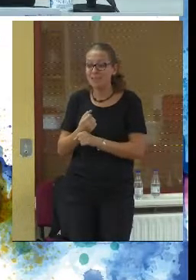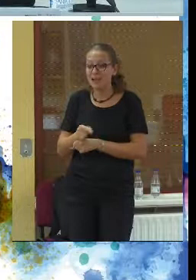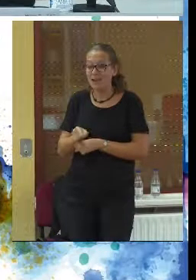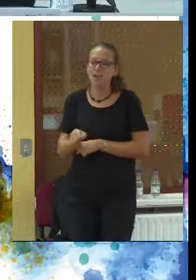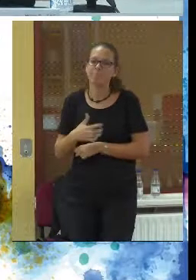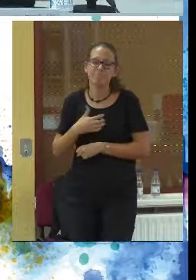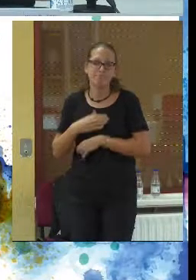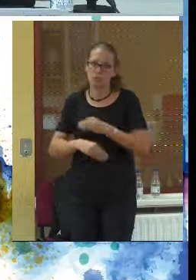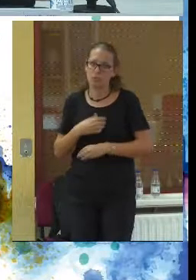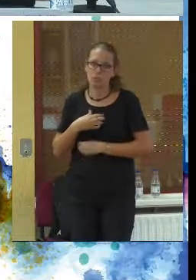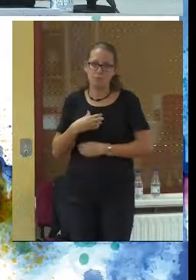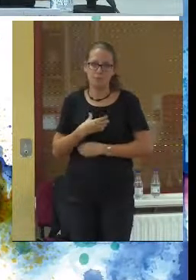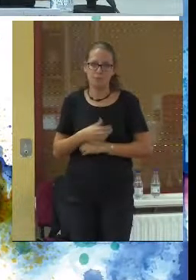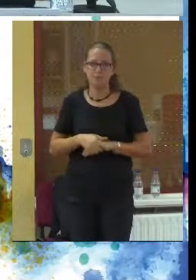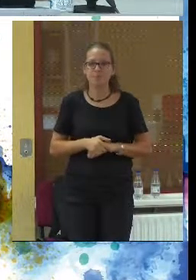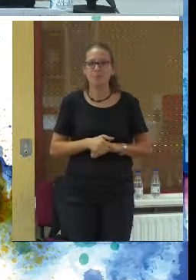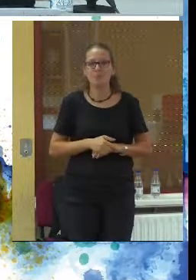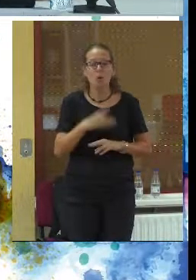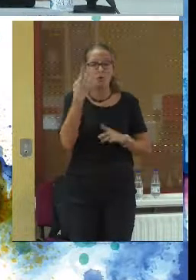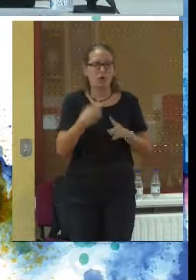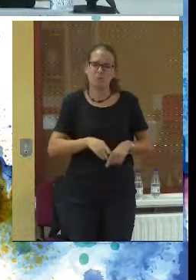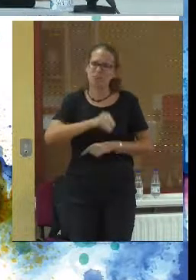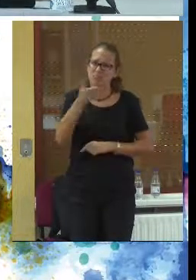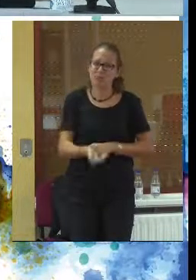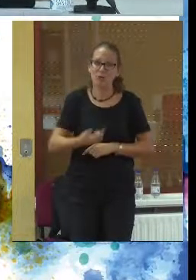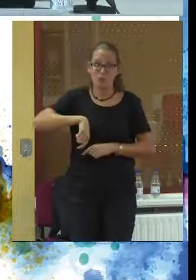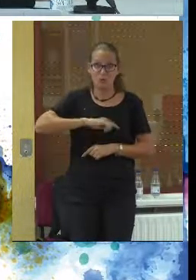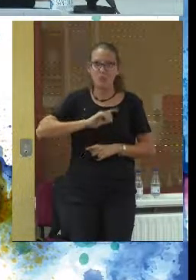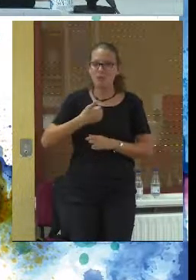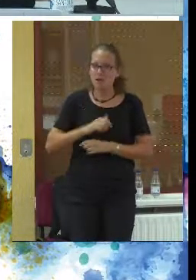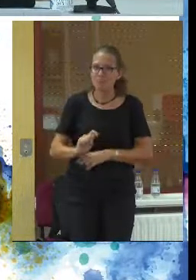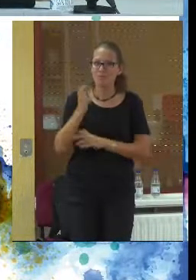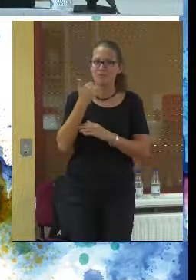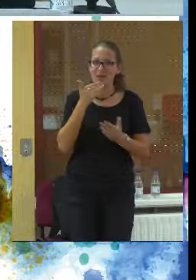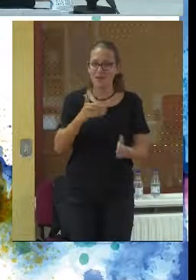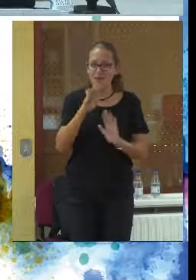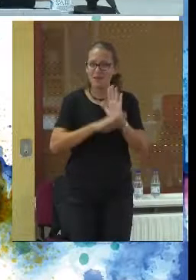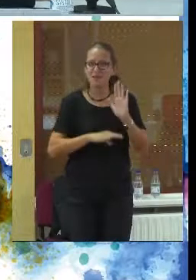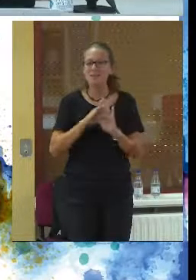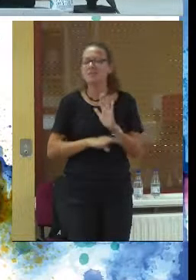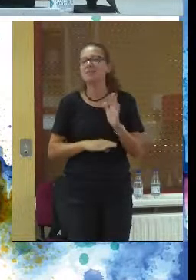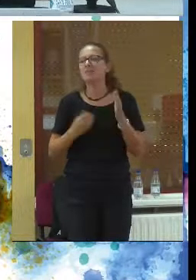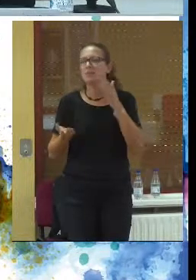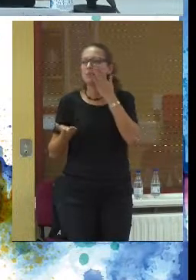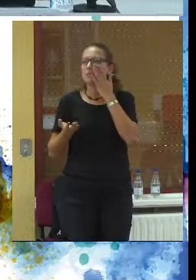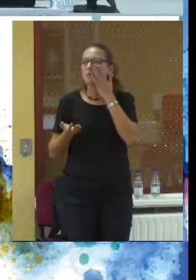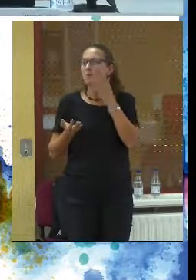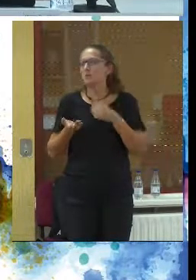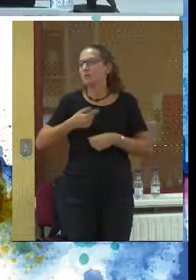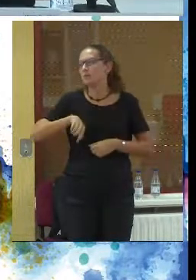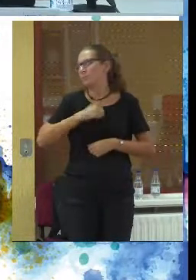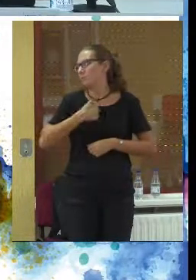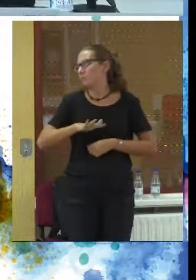reasons, they cannot perform that task. One of the challenges and really one of the milestones with this